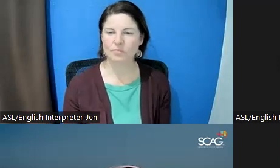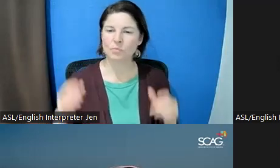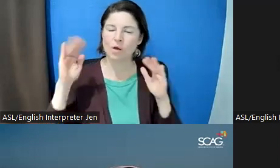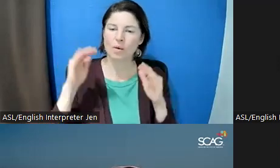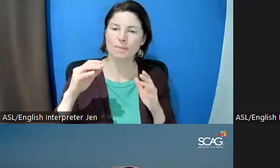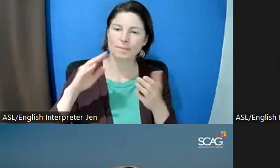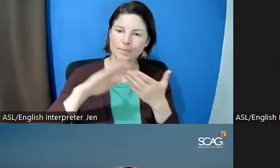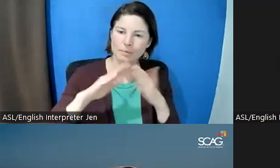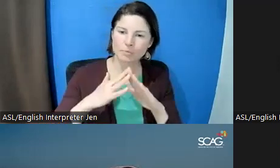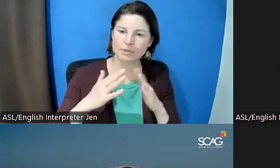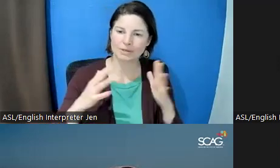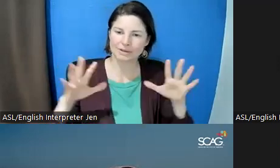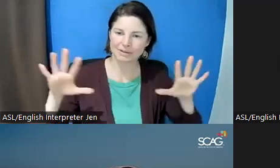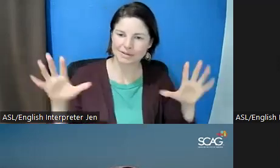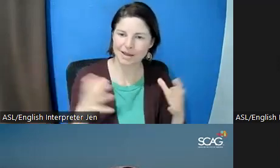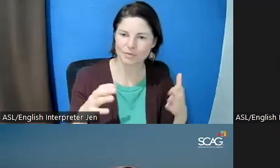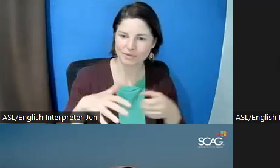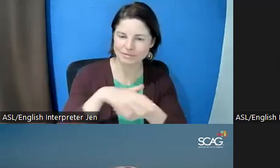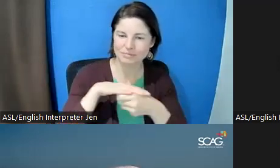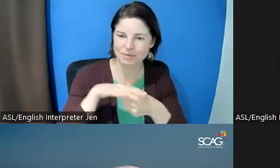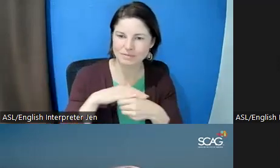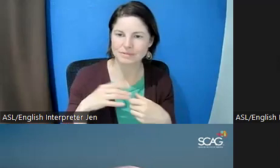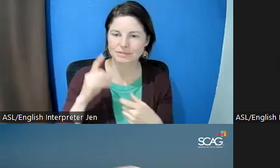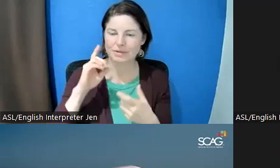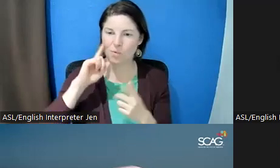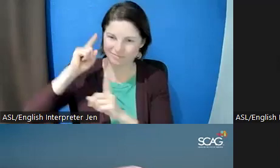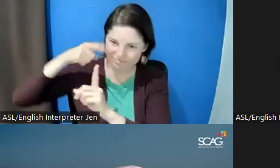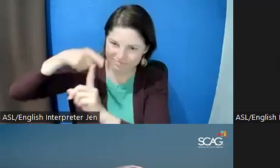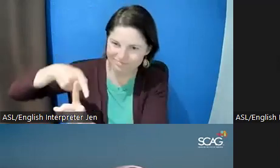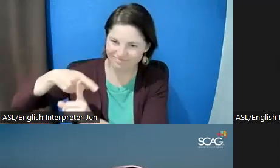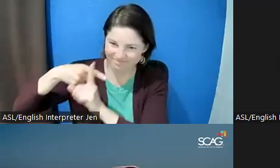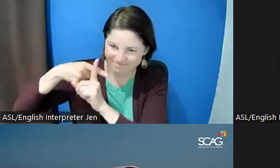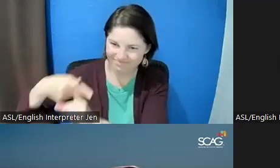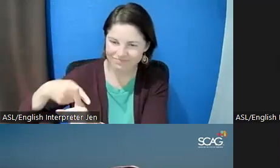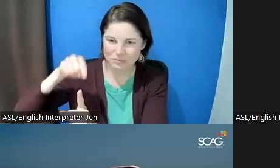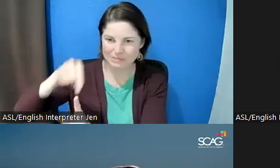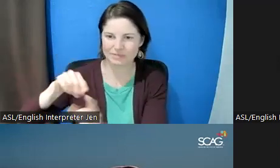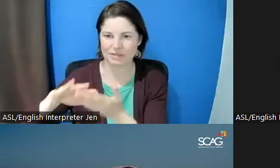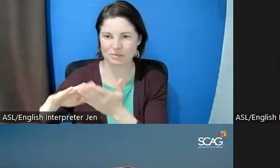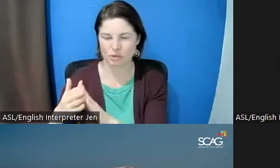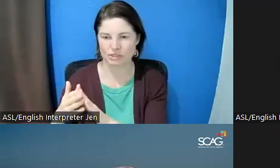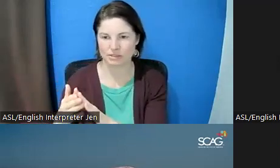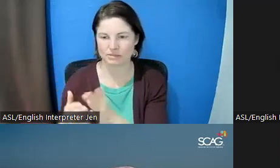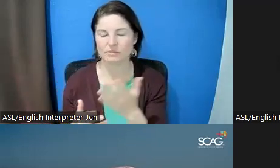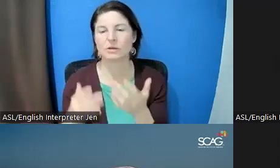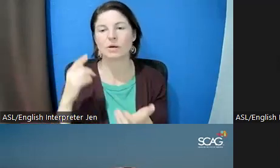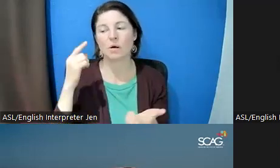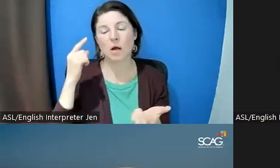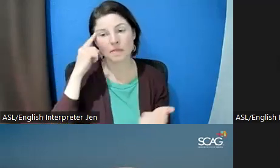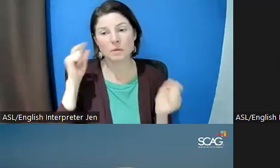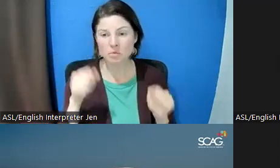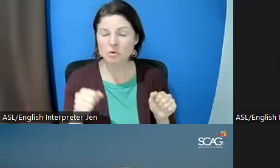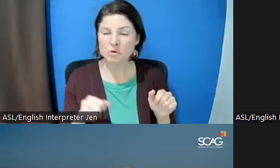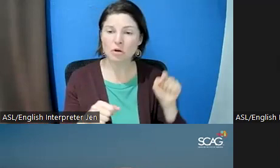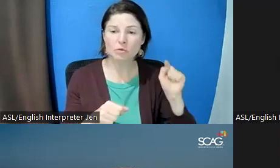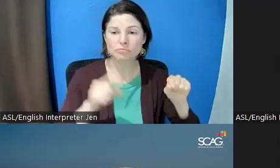communities. So I think a proposal could be made for like a variety of locations, as long as